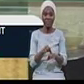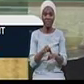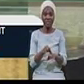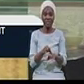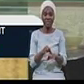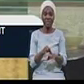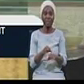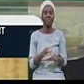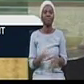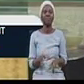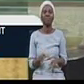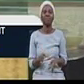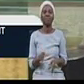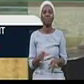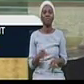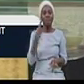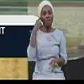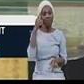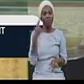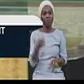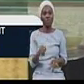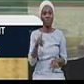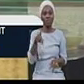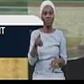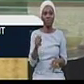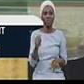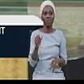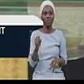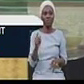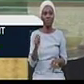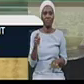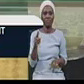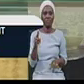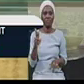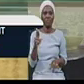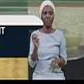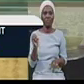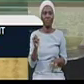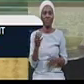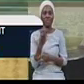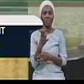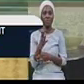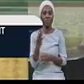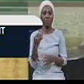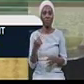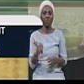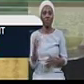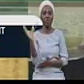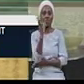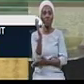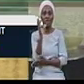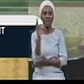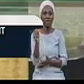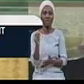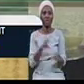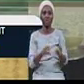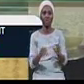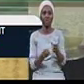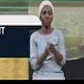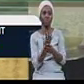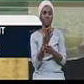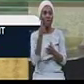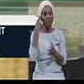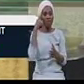spring. For the tree beareth her fruit, the fig tree and the vine